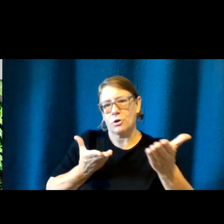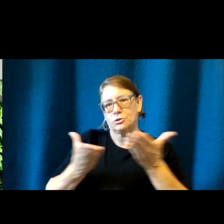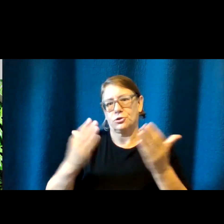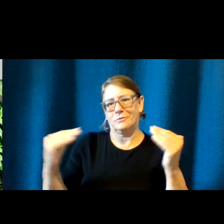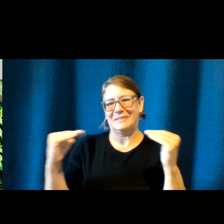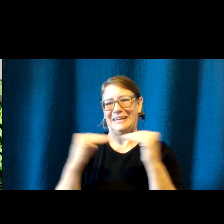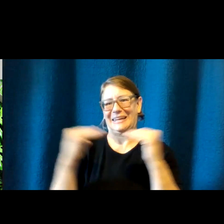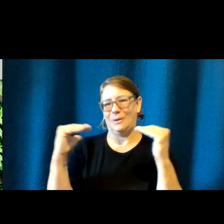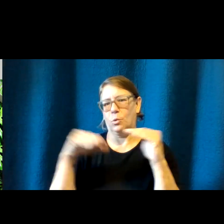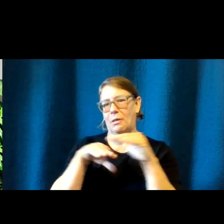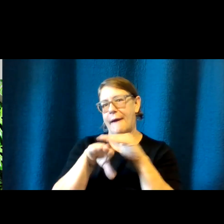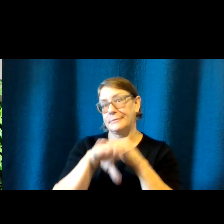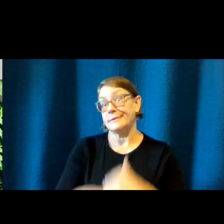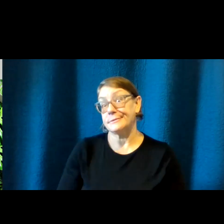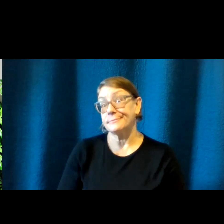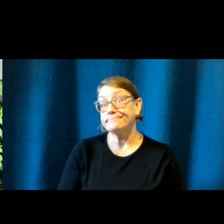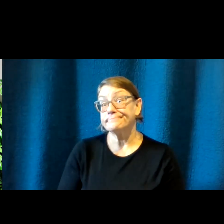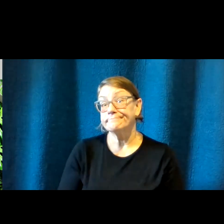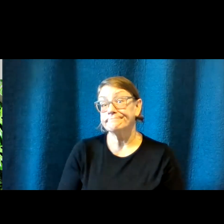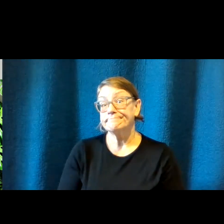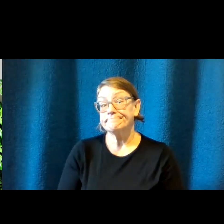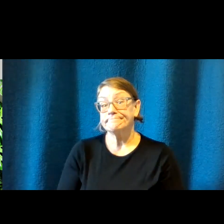the services that DLT offers is a priority.